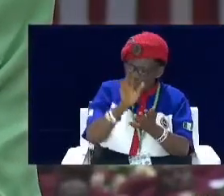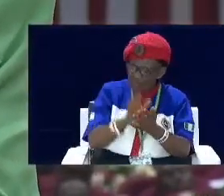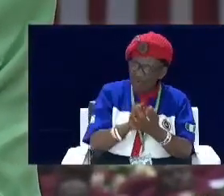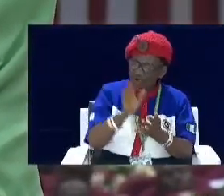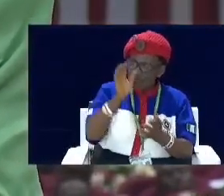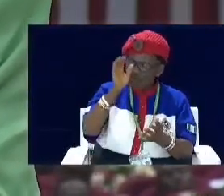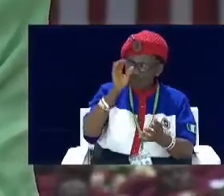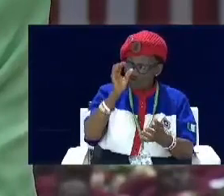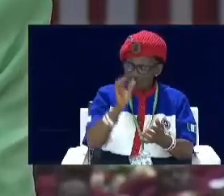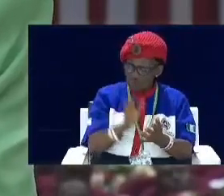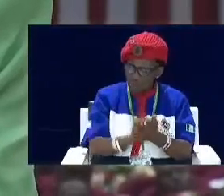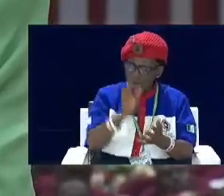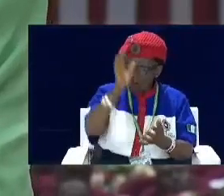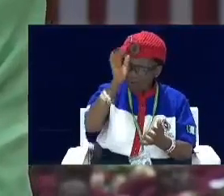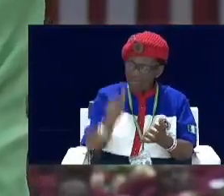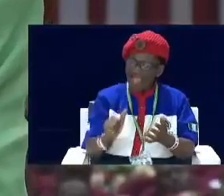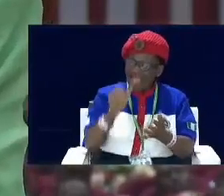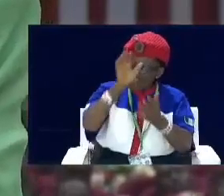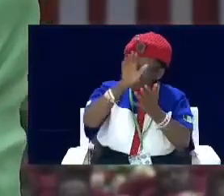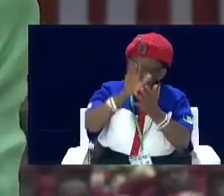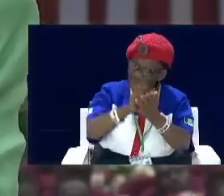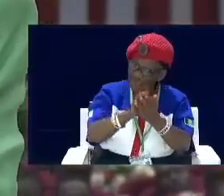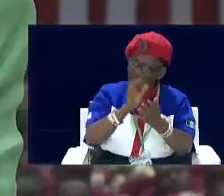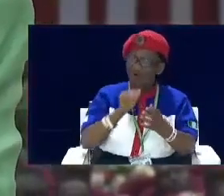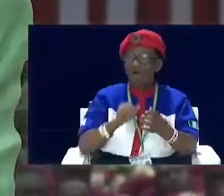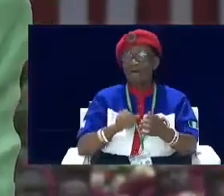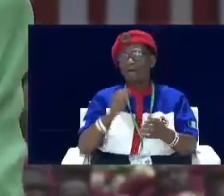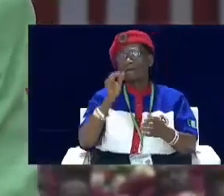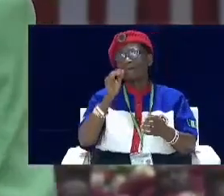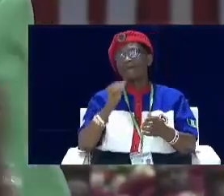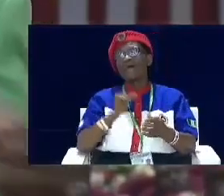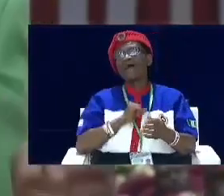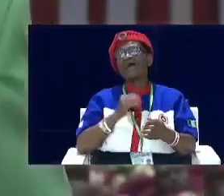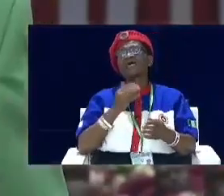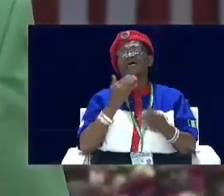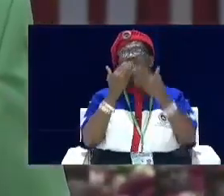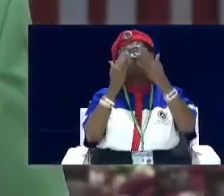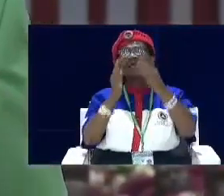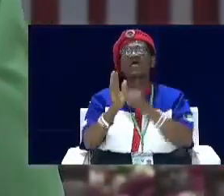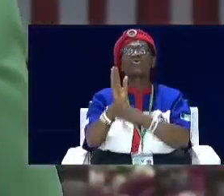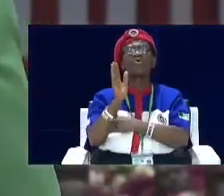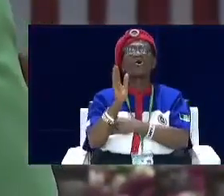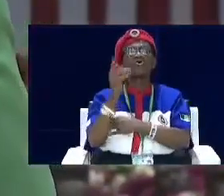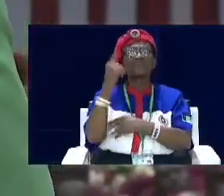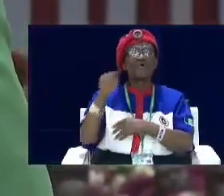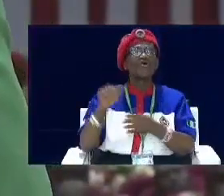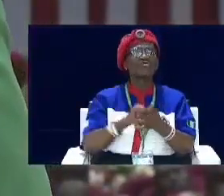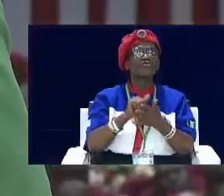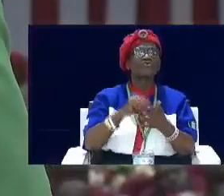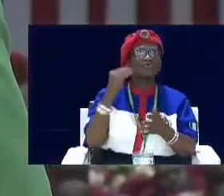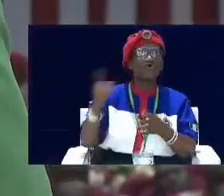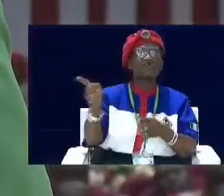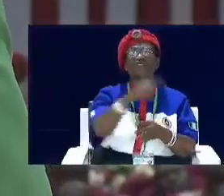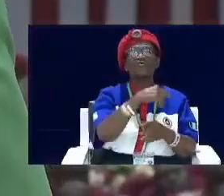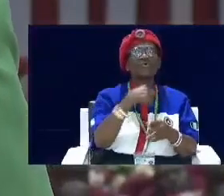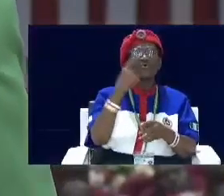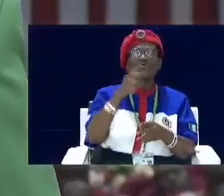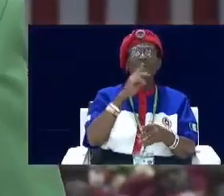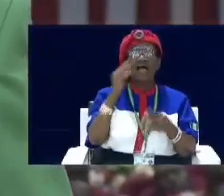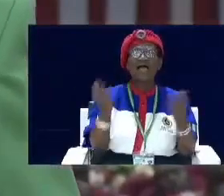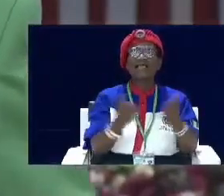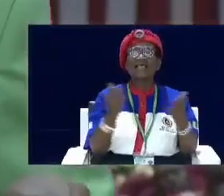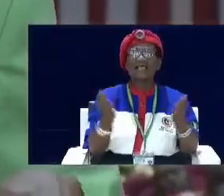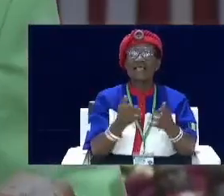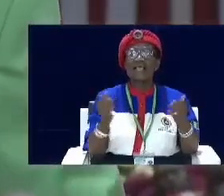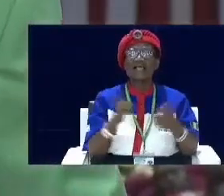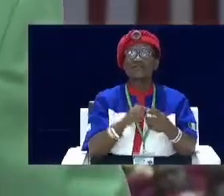a time. I thank God for those of you who are here tonight. As you shout